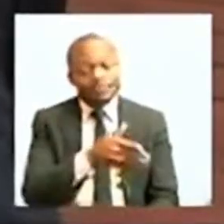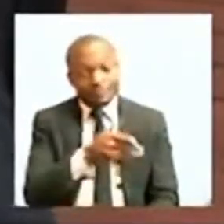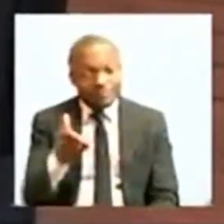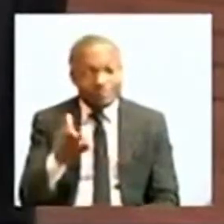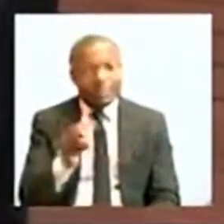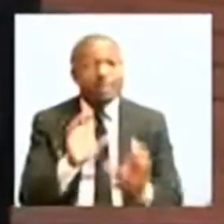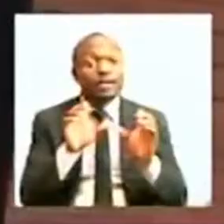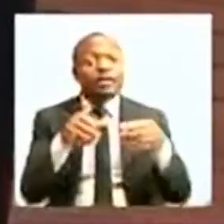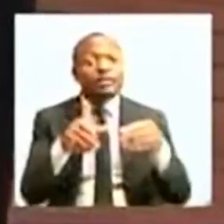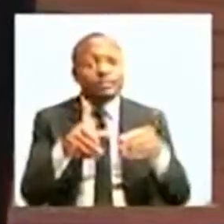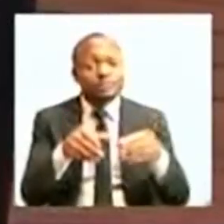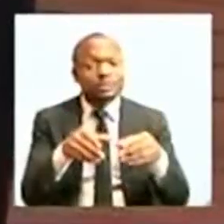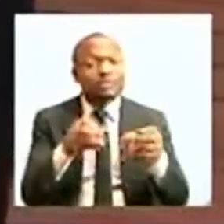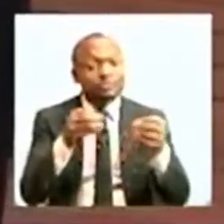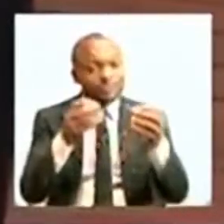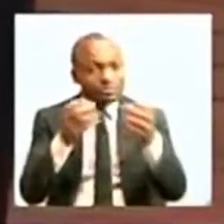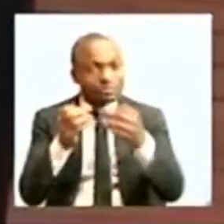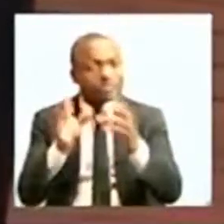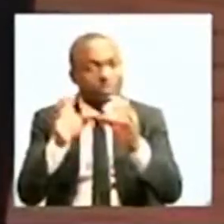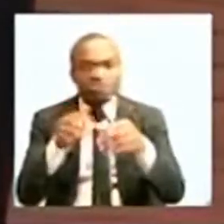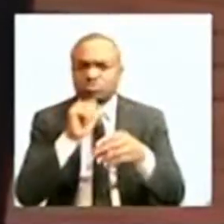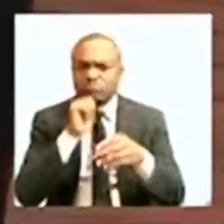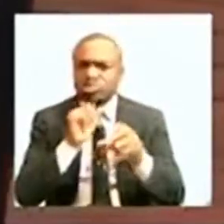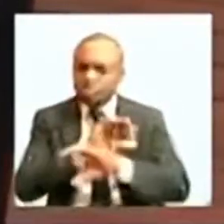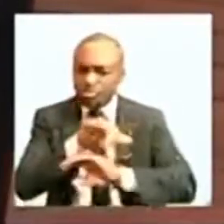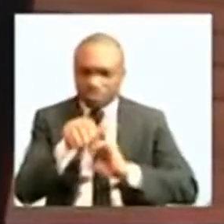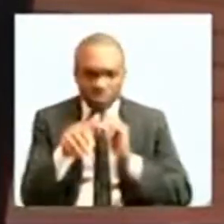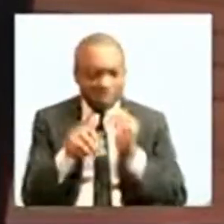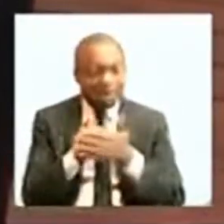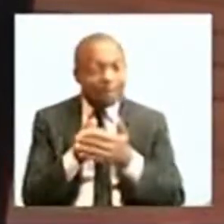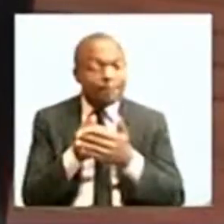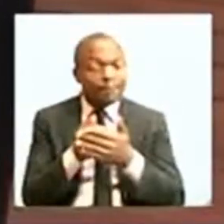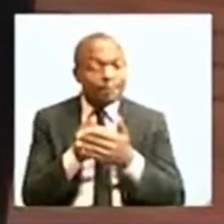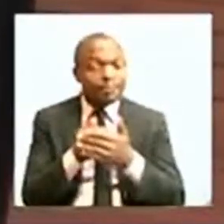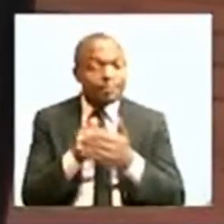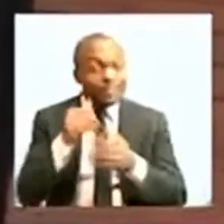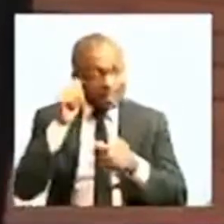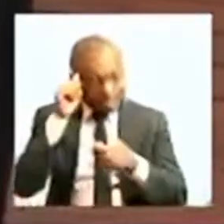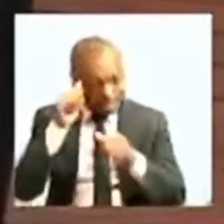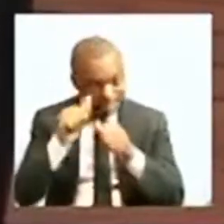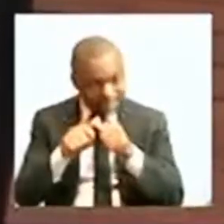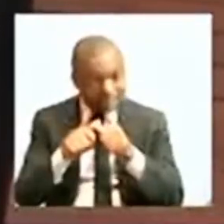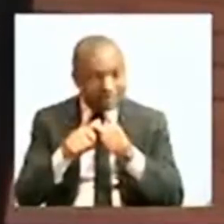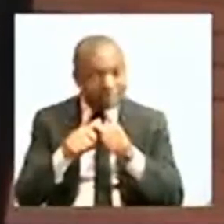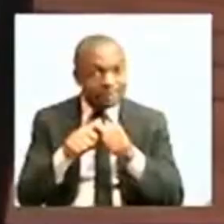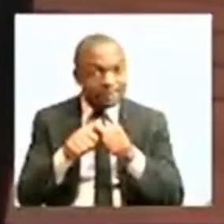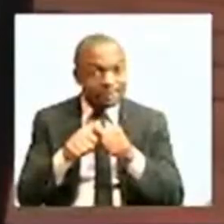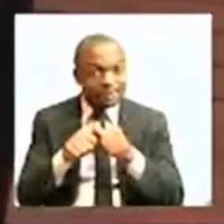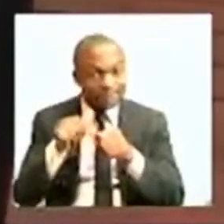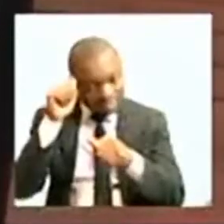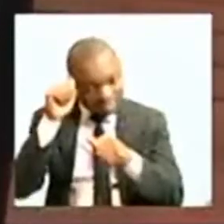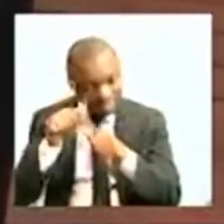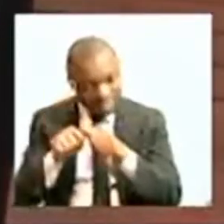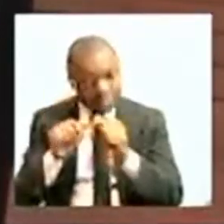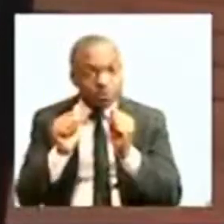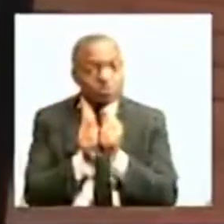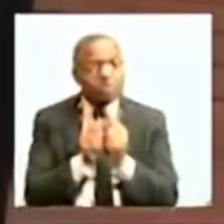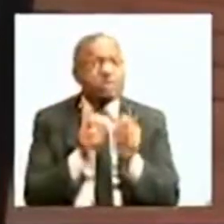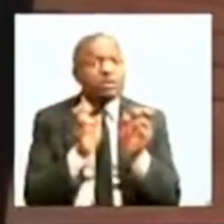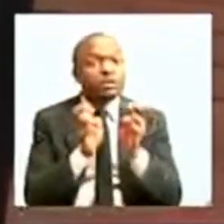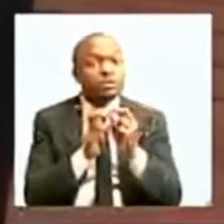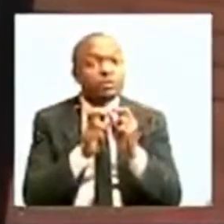the councils, most of the councils, not all of them, it's like they agree, connive with the